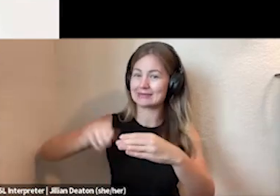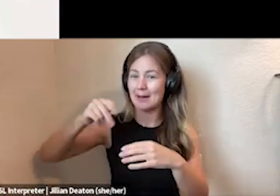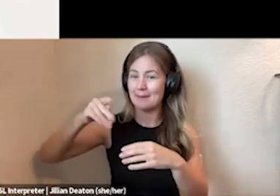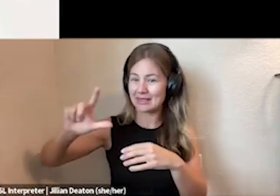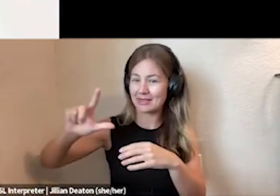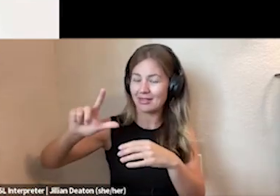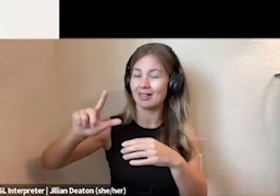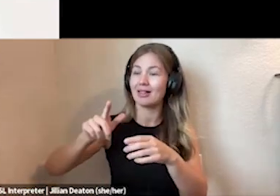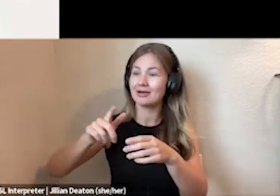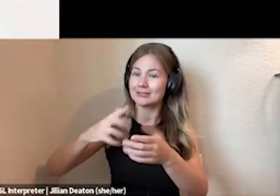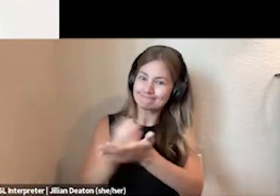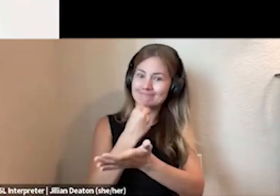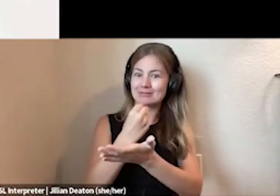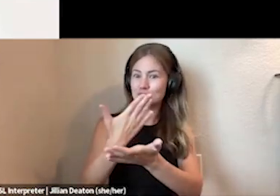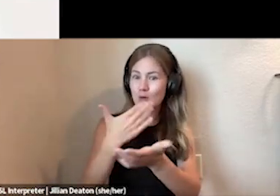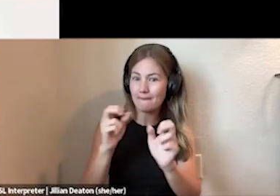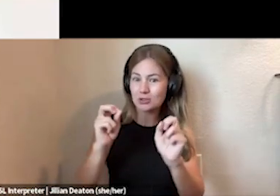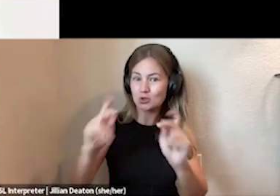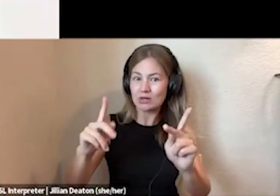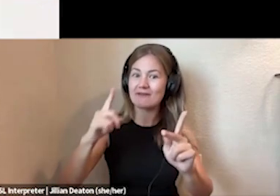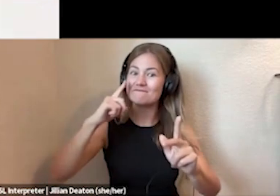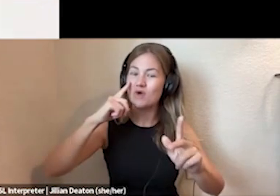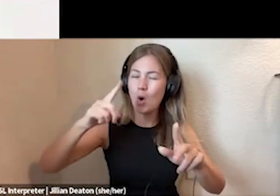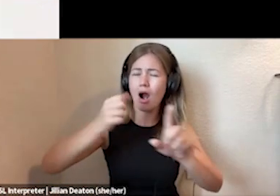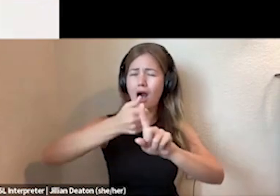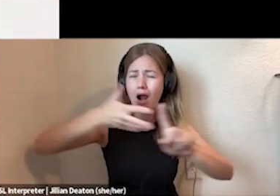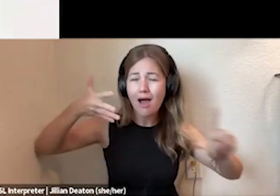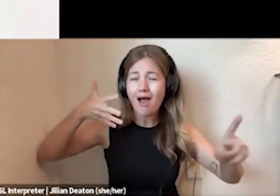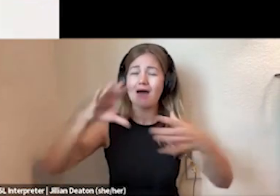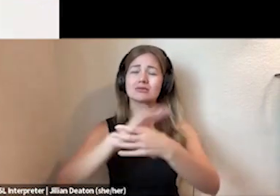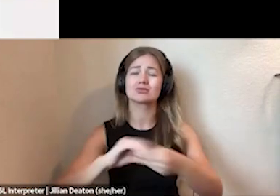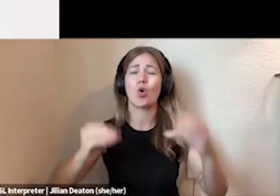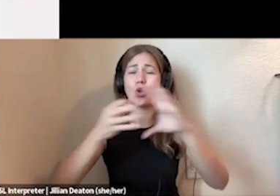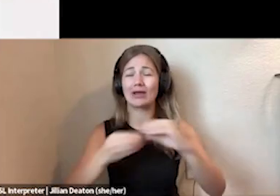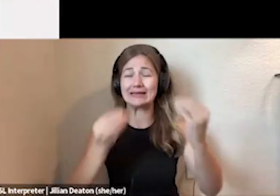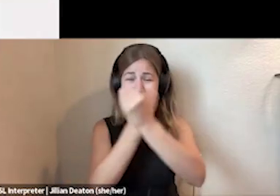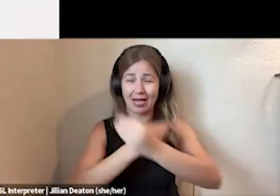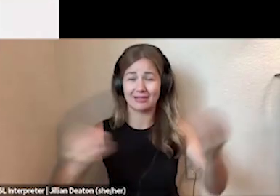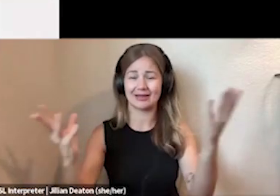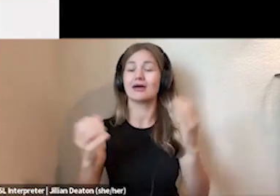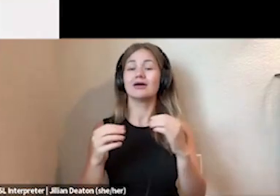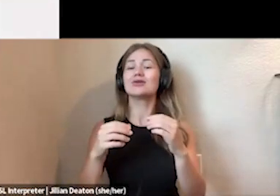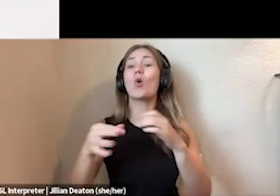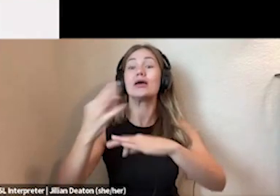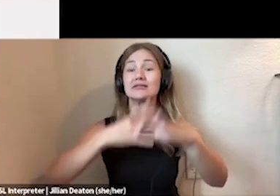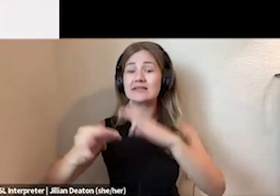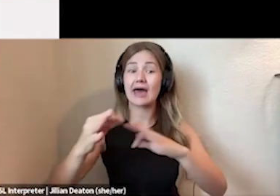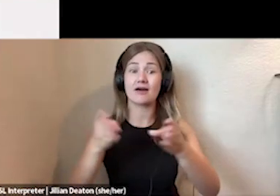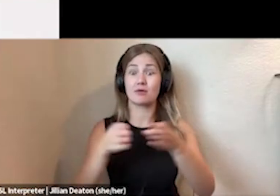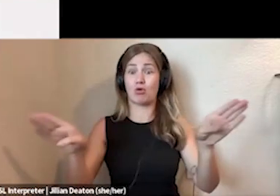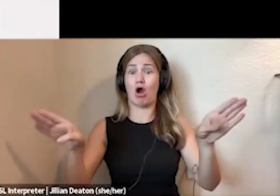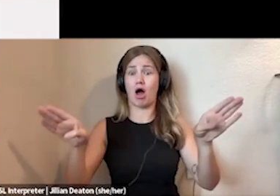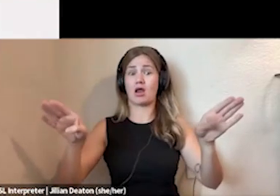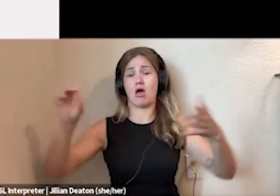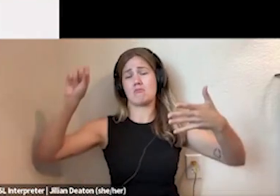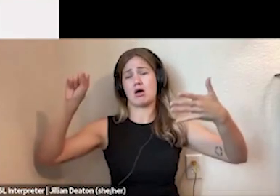work you're doing. So, as opposed to going broad and doing the sort of list, what you're going to do is you're going to pick an aspect